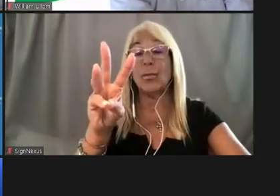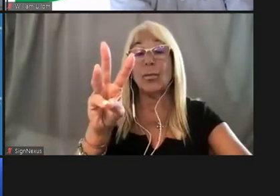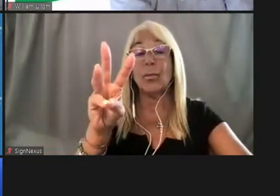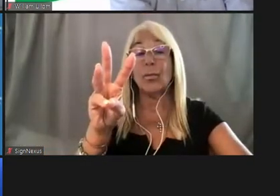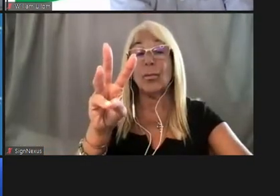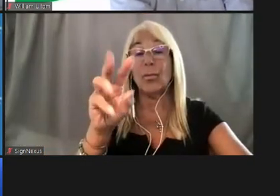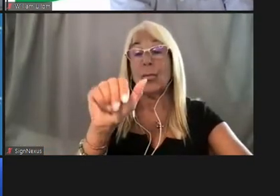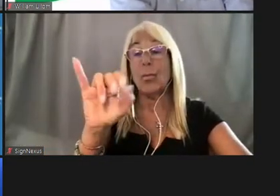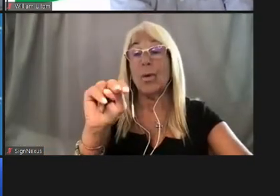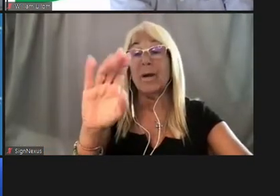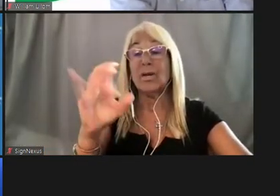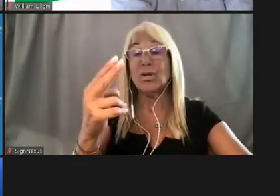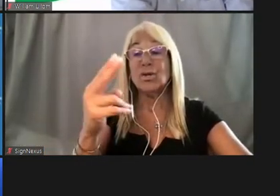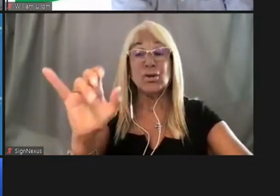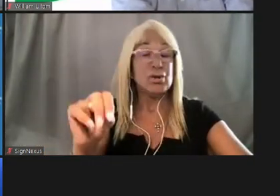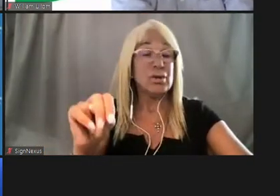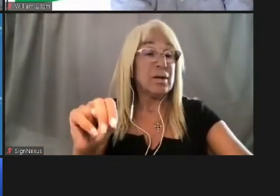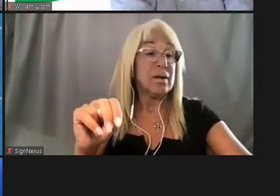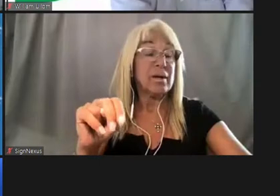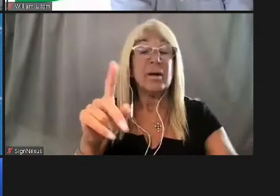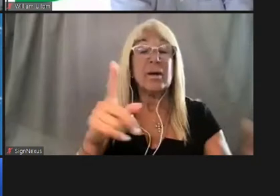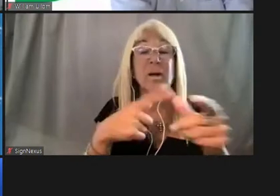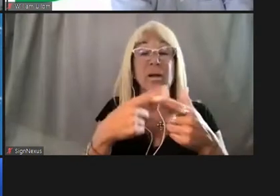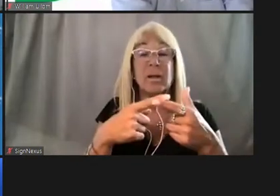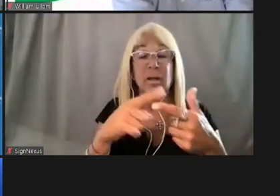followed by Jennifer MC